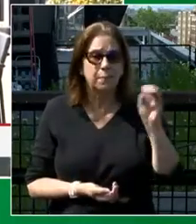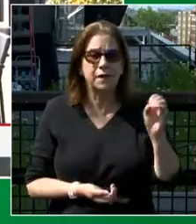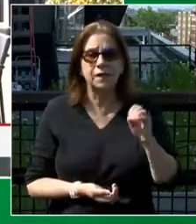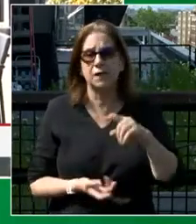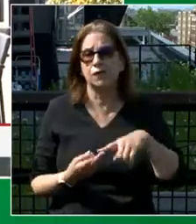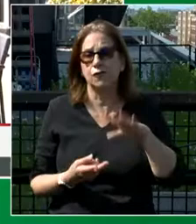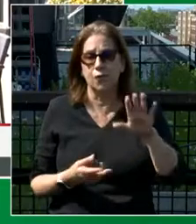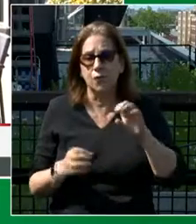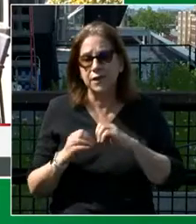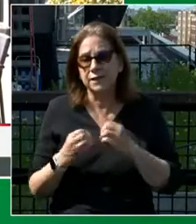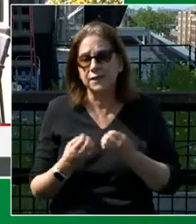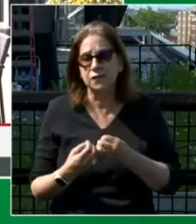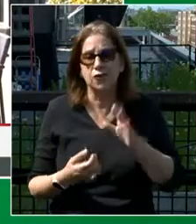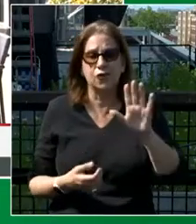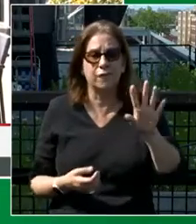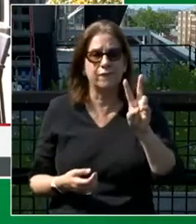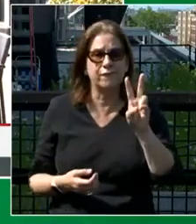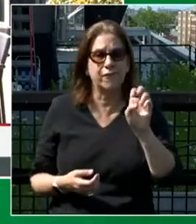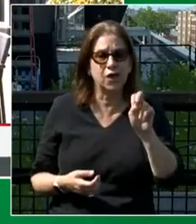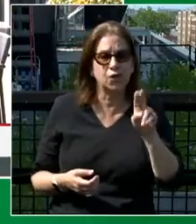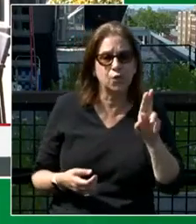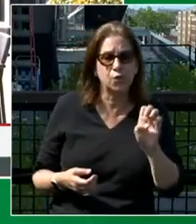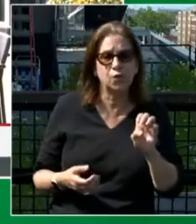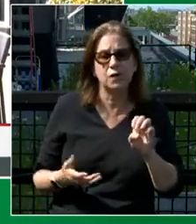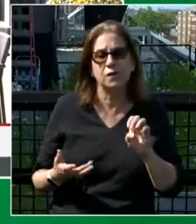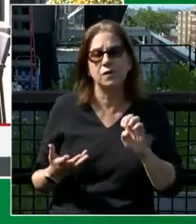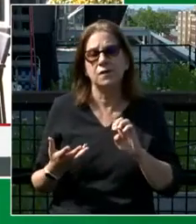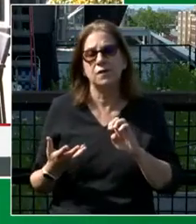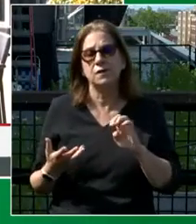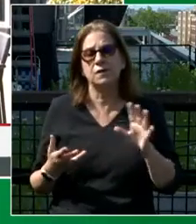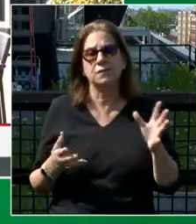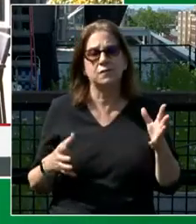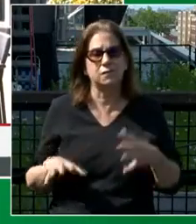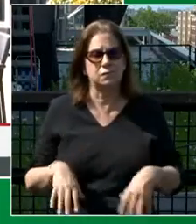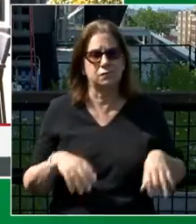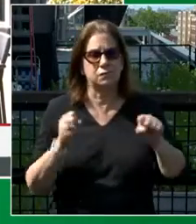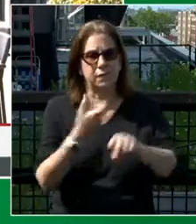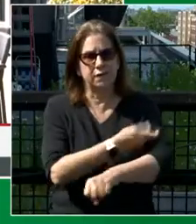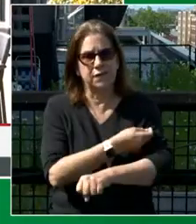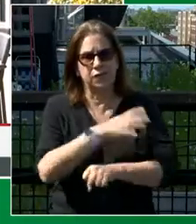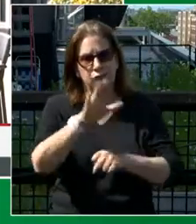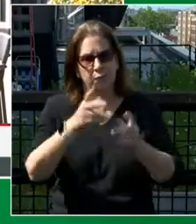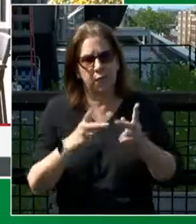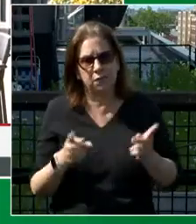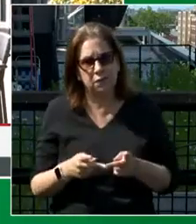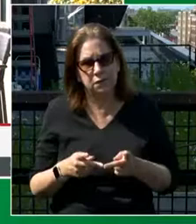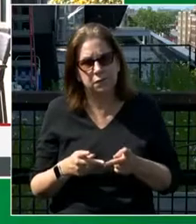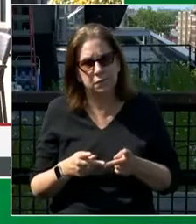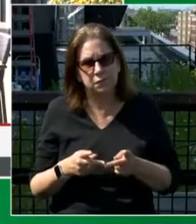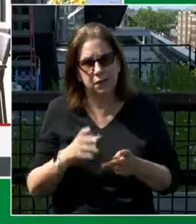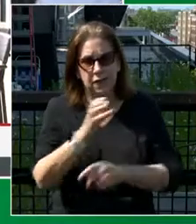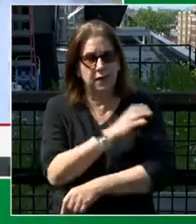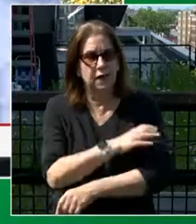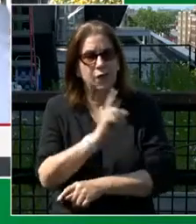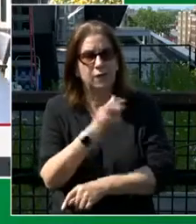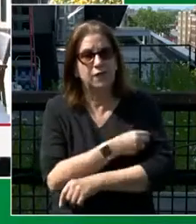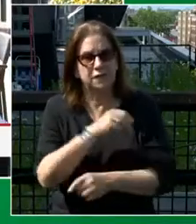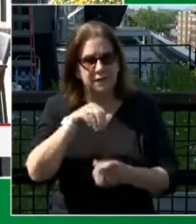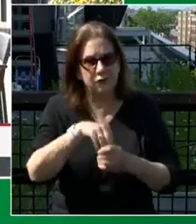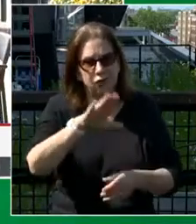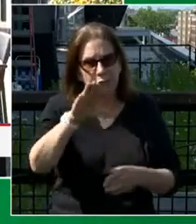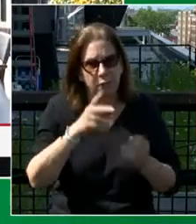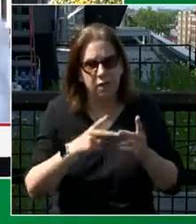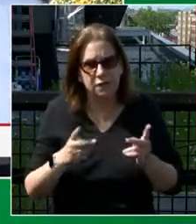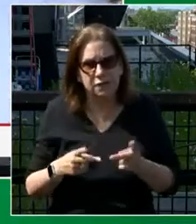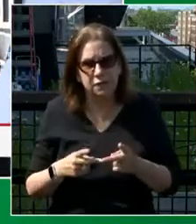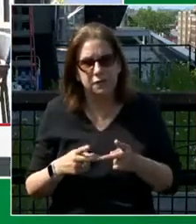like Eaton DC, how you actually are able to host a vaccine clinic. And it's really